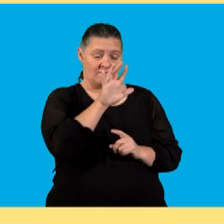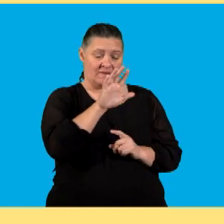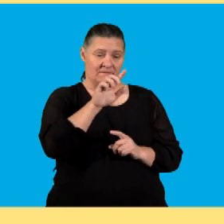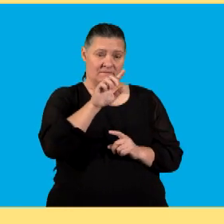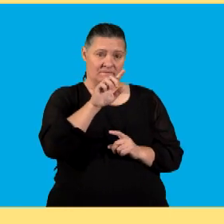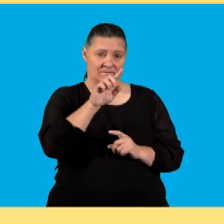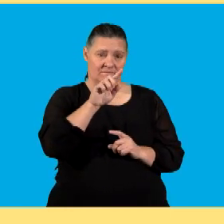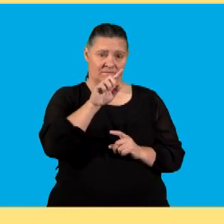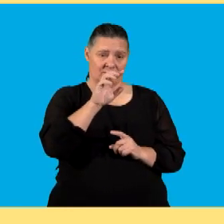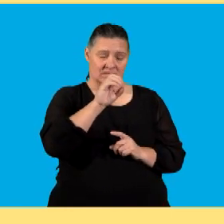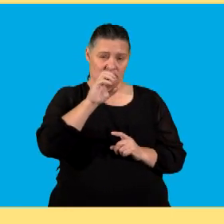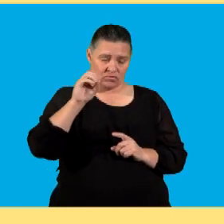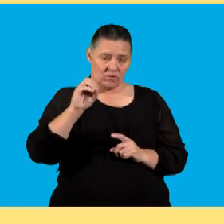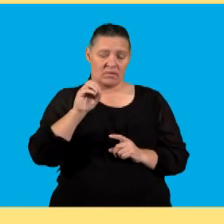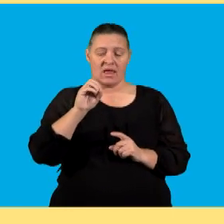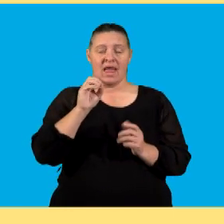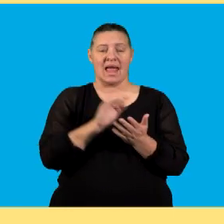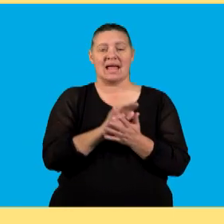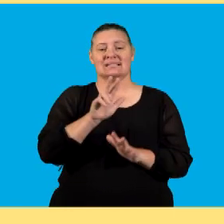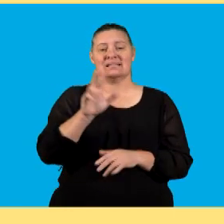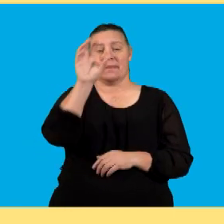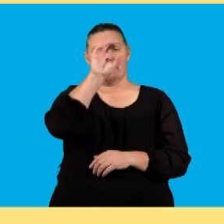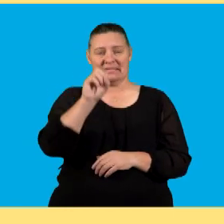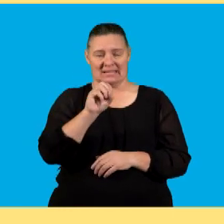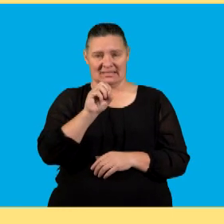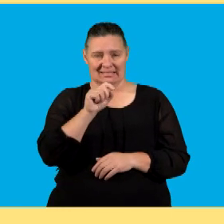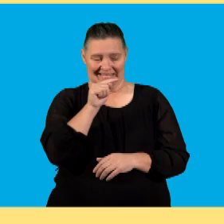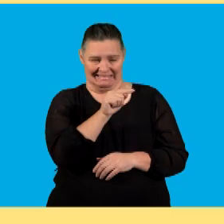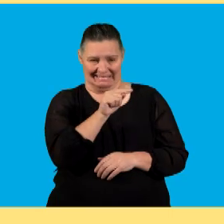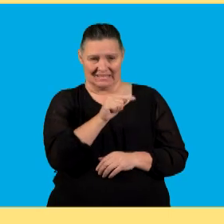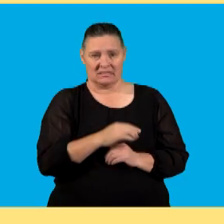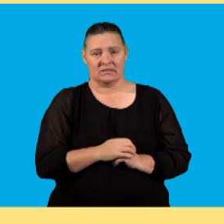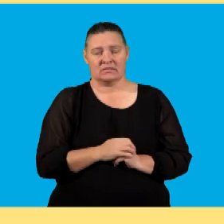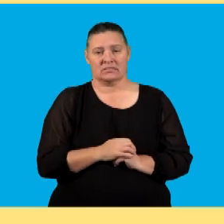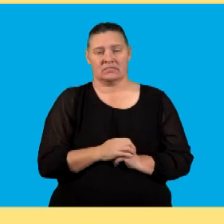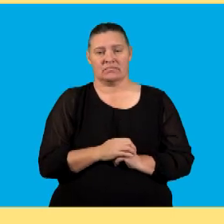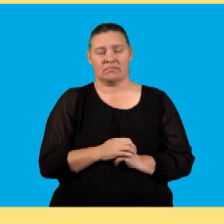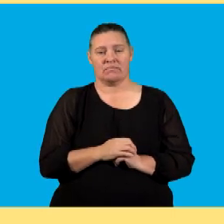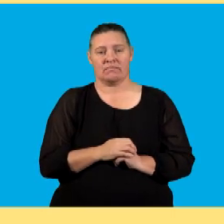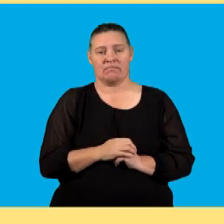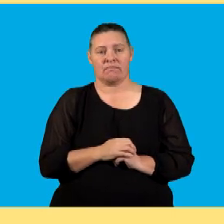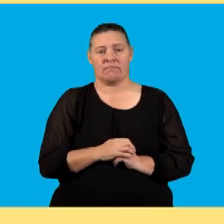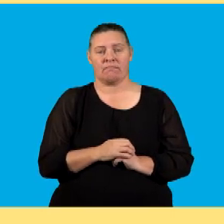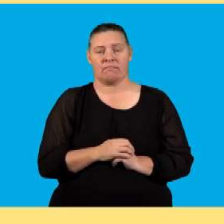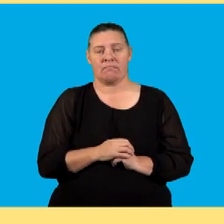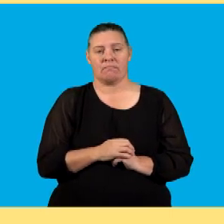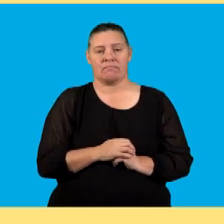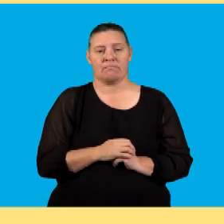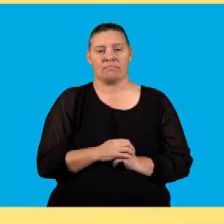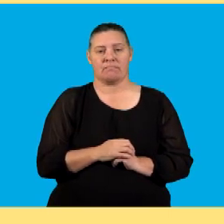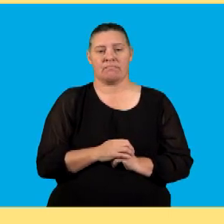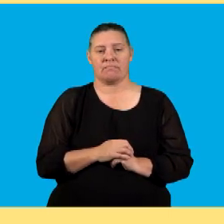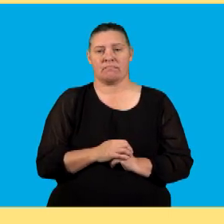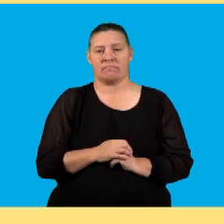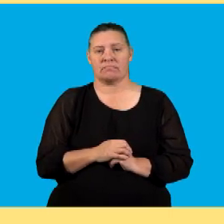calculate 18%. 18% of the gross salary. My gross salary in this